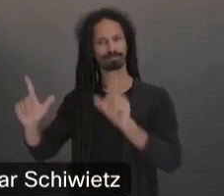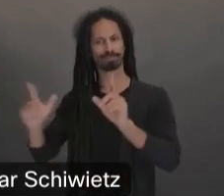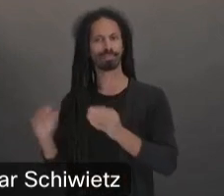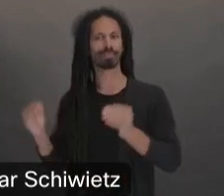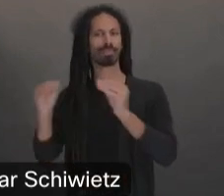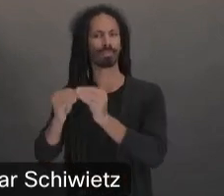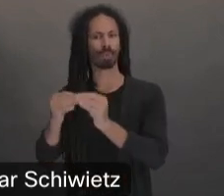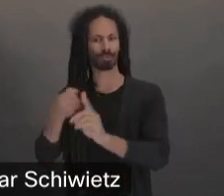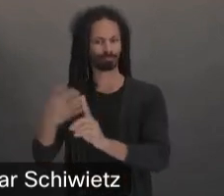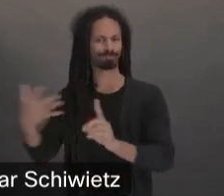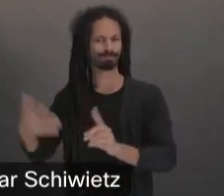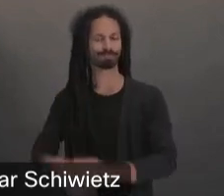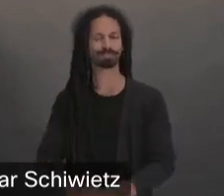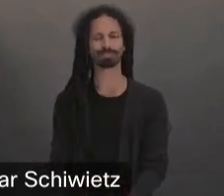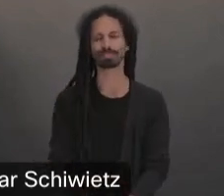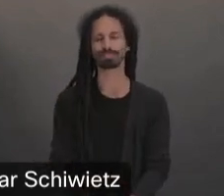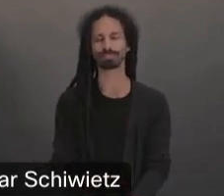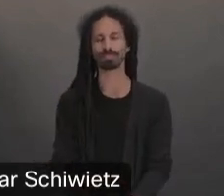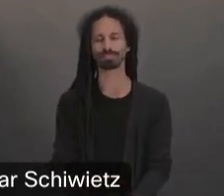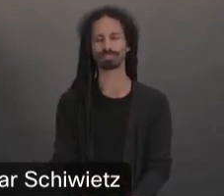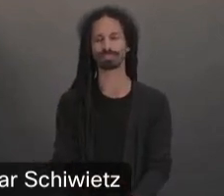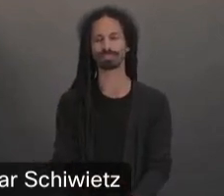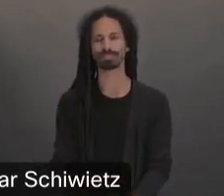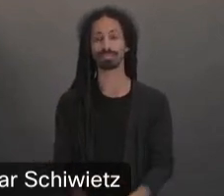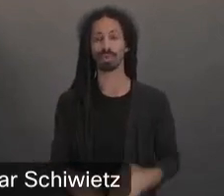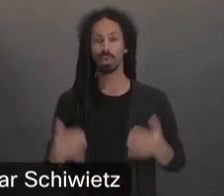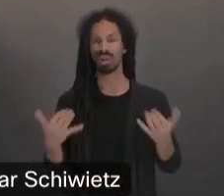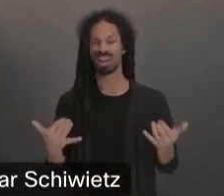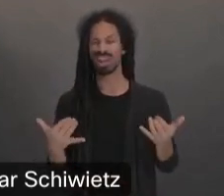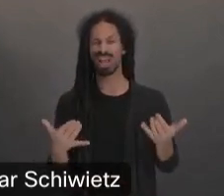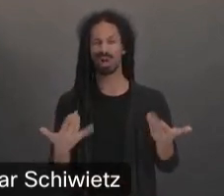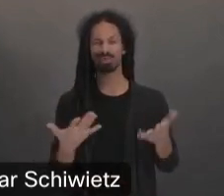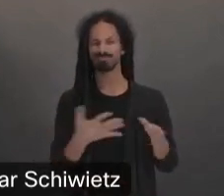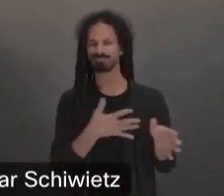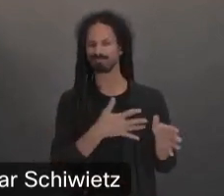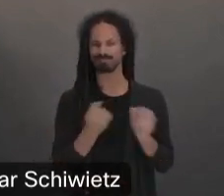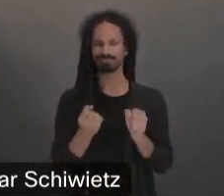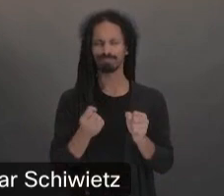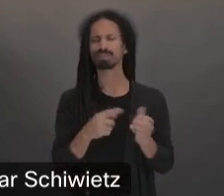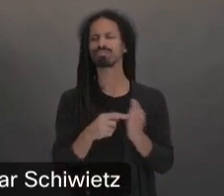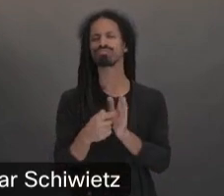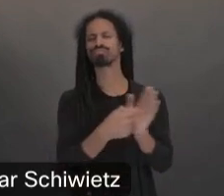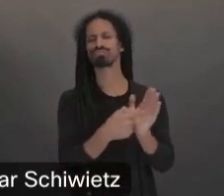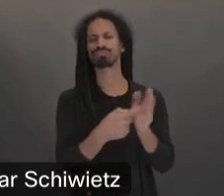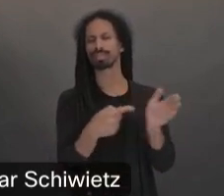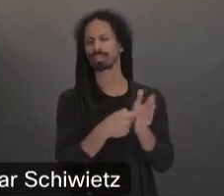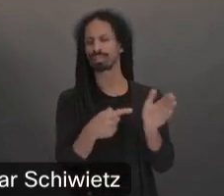So let's quickly talk about some in-text citation examples.